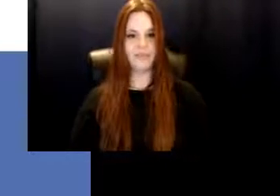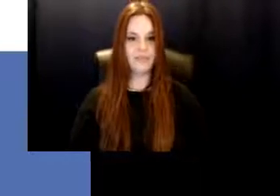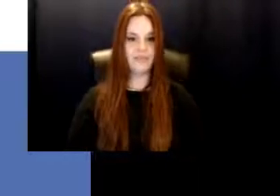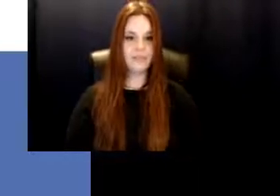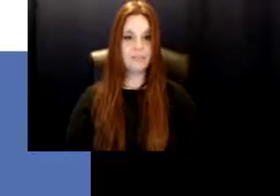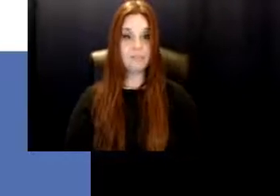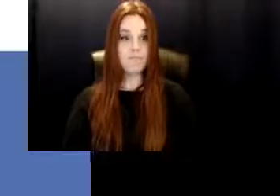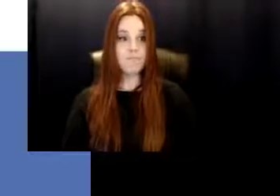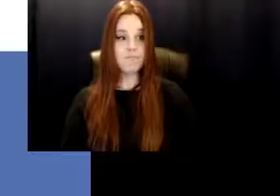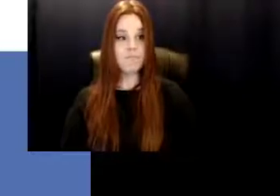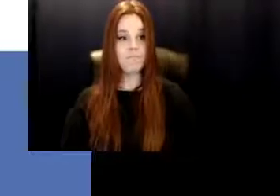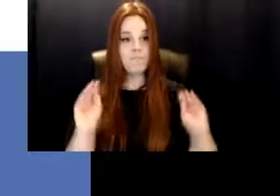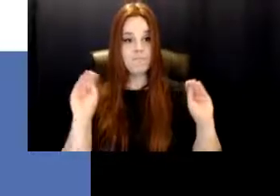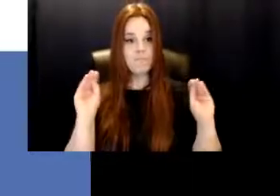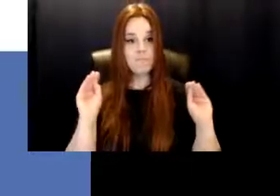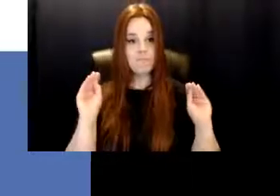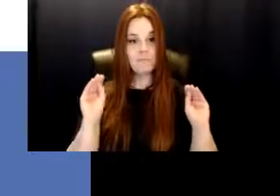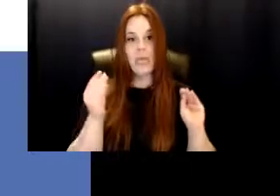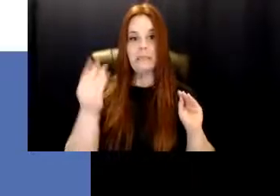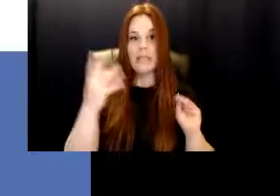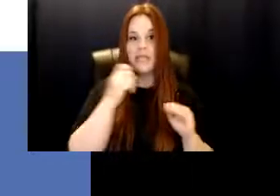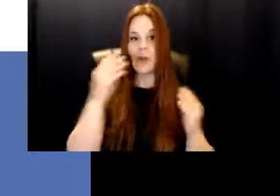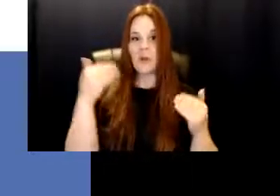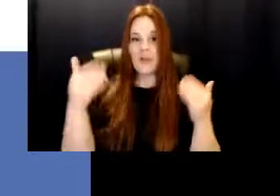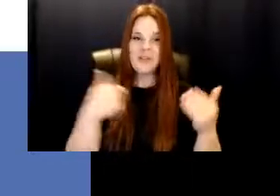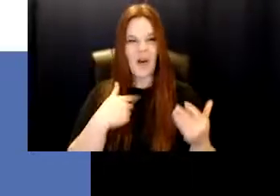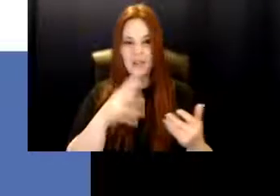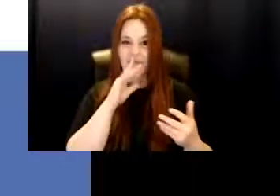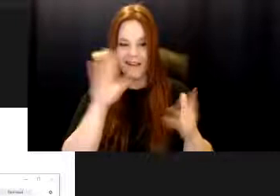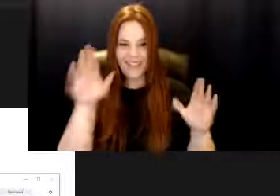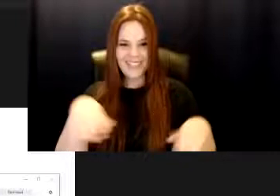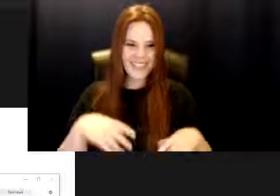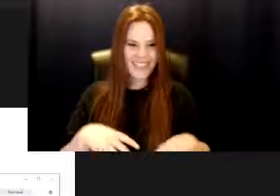Well, we're not getting slides advanced, so I'll just talk.